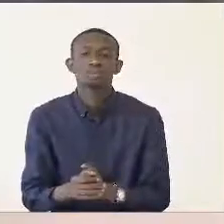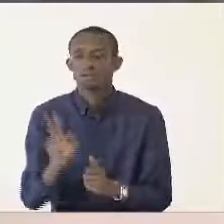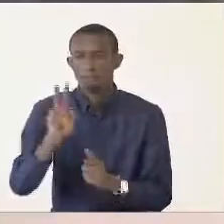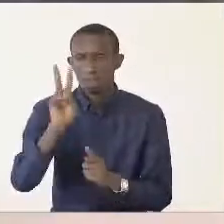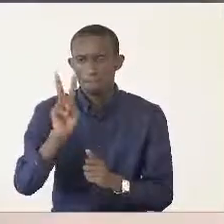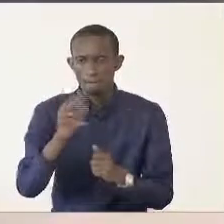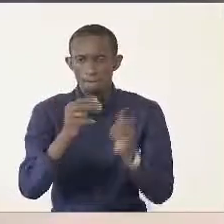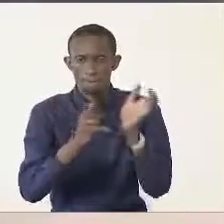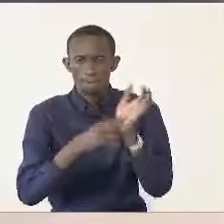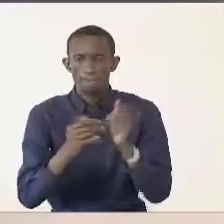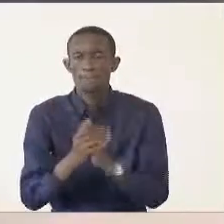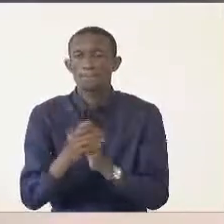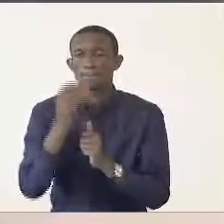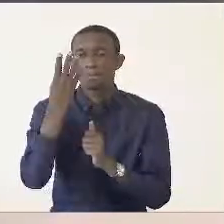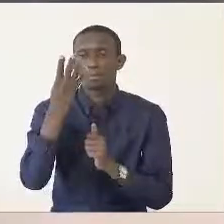equals